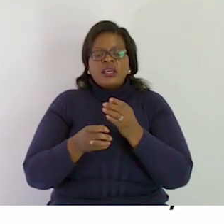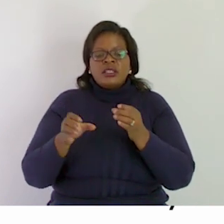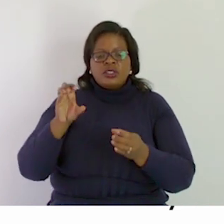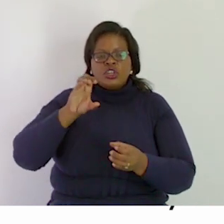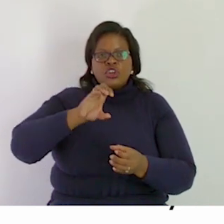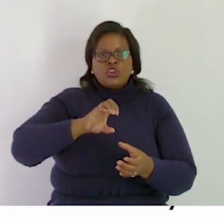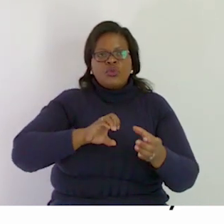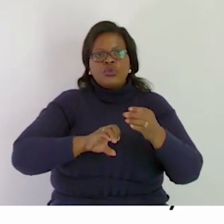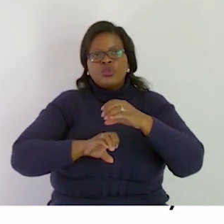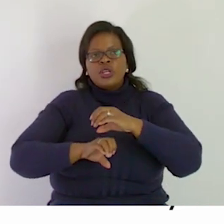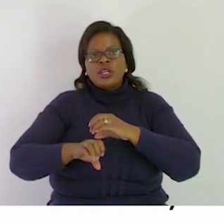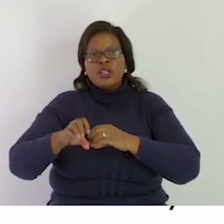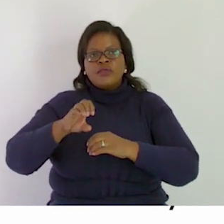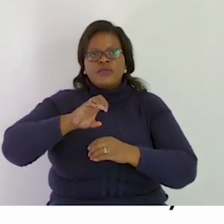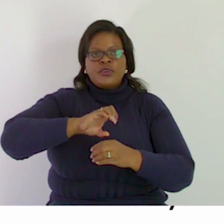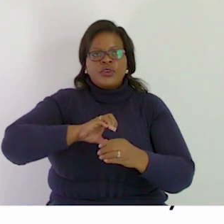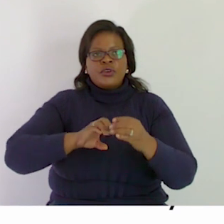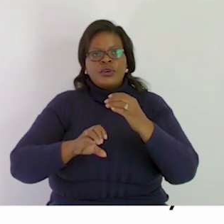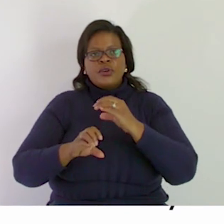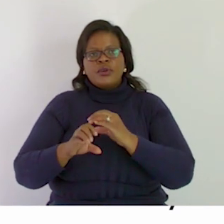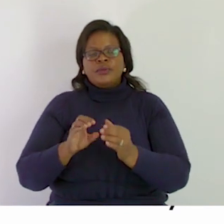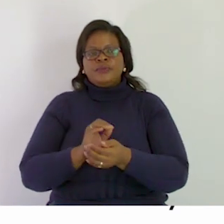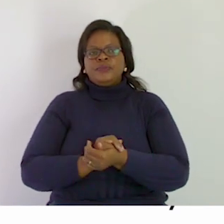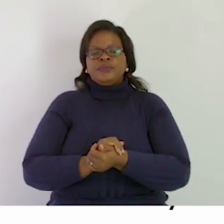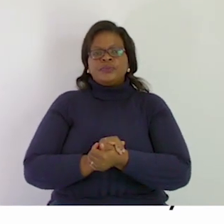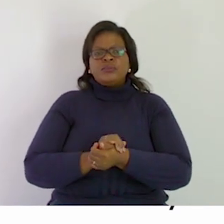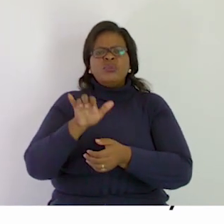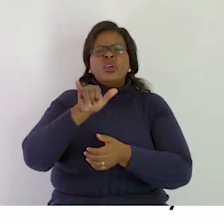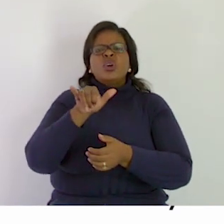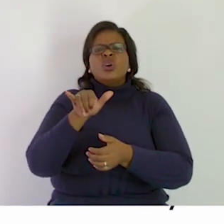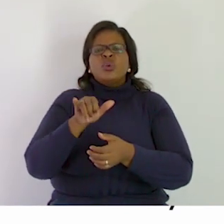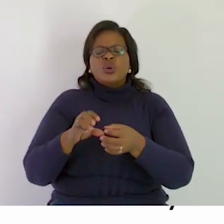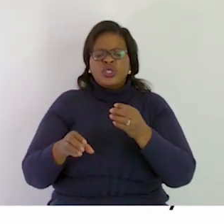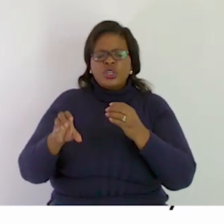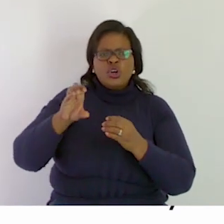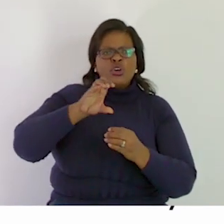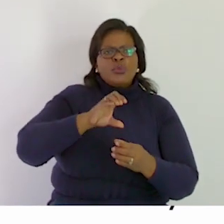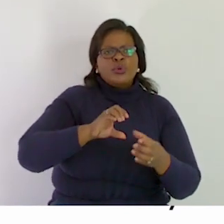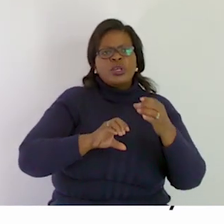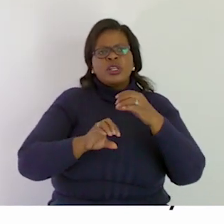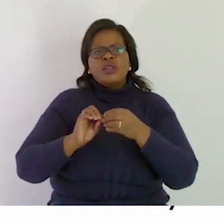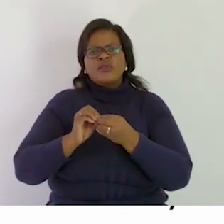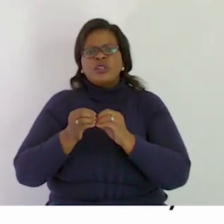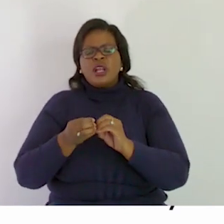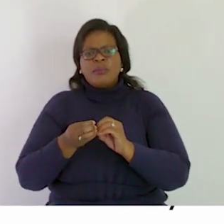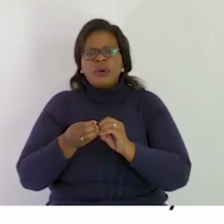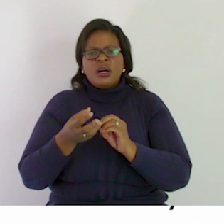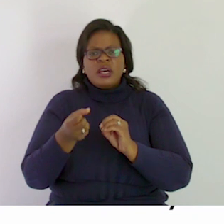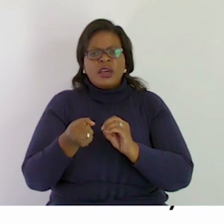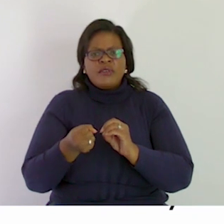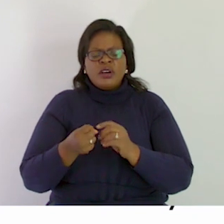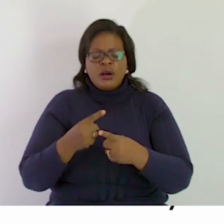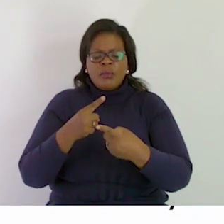It's commutative. But now, what type of commutative is it? Is it multiplication or